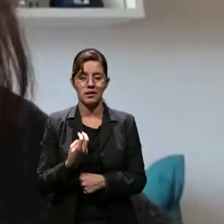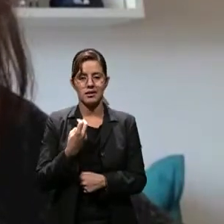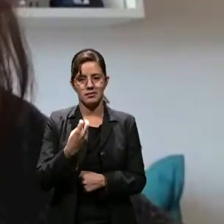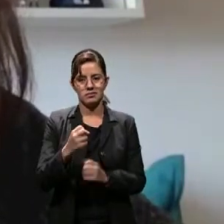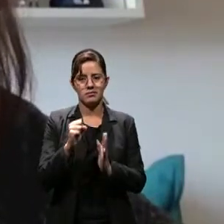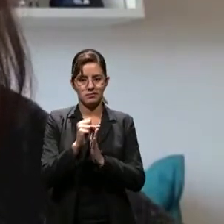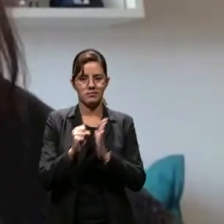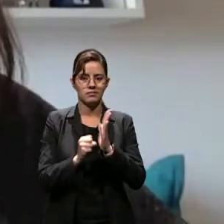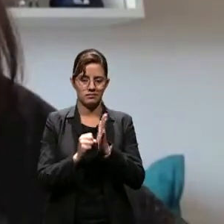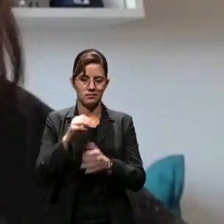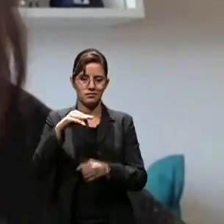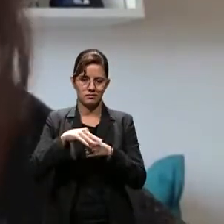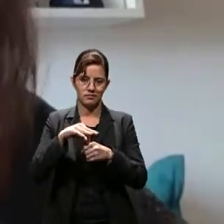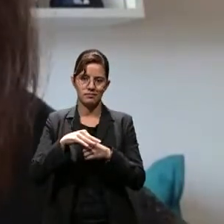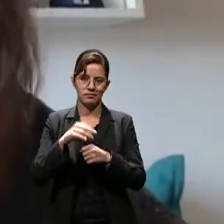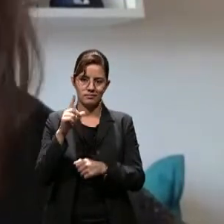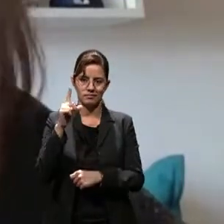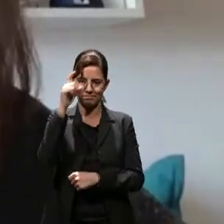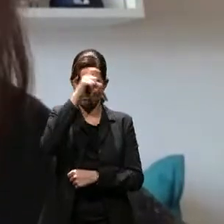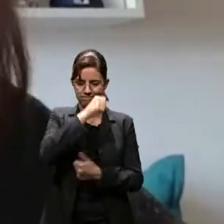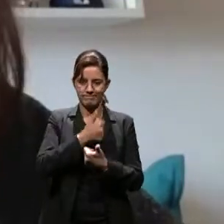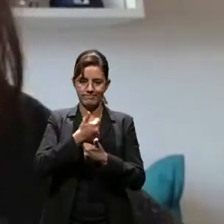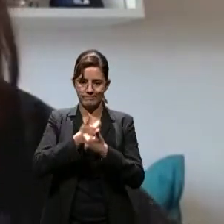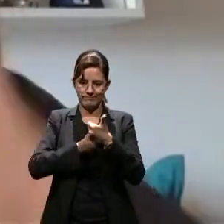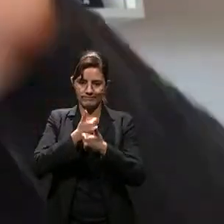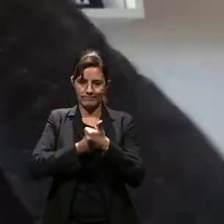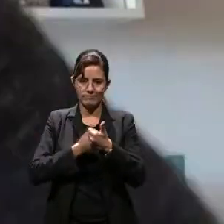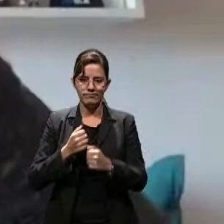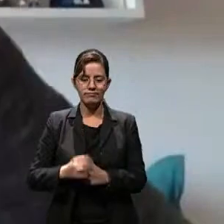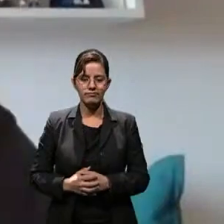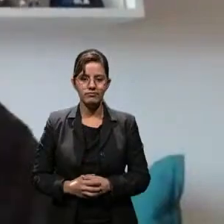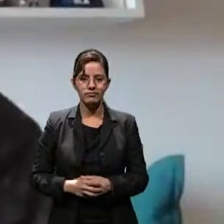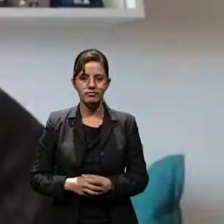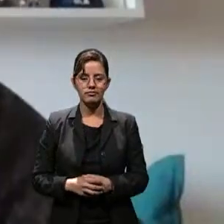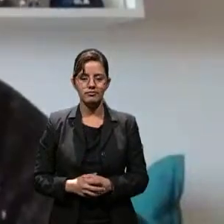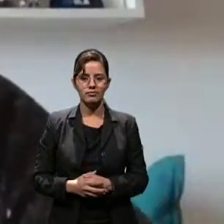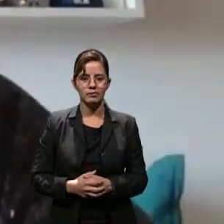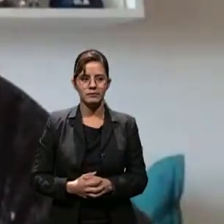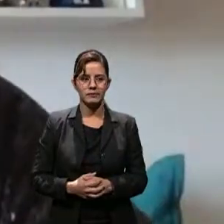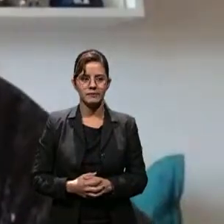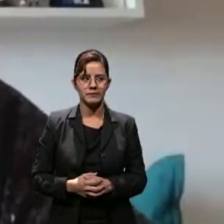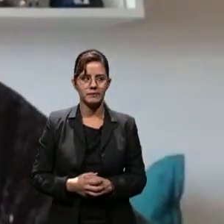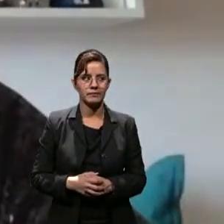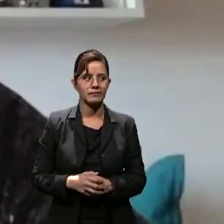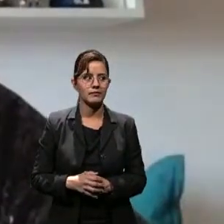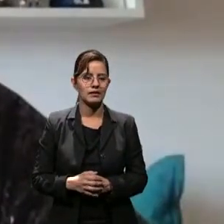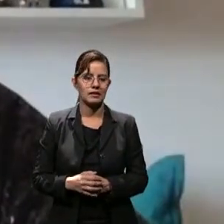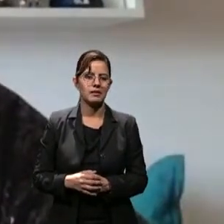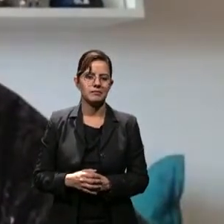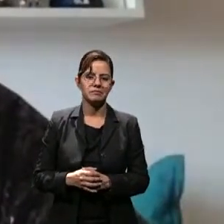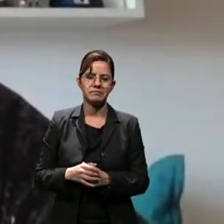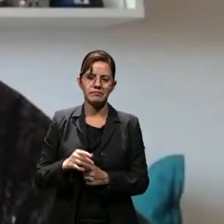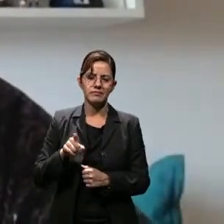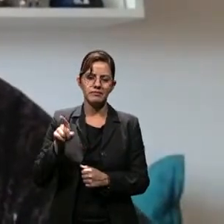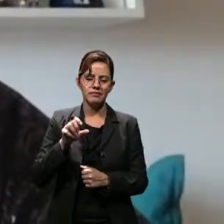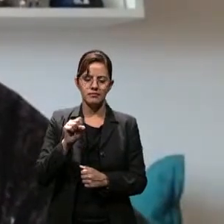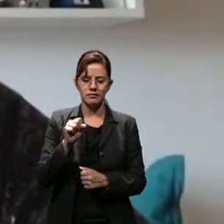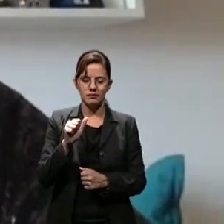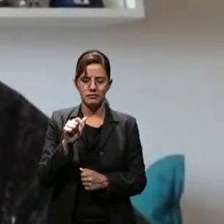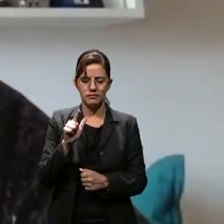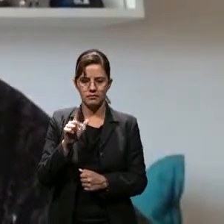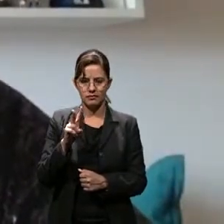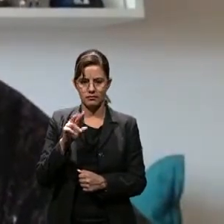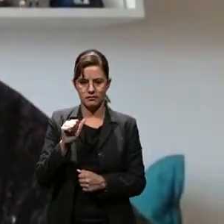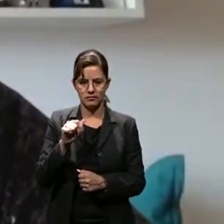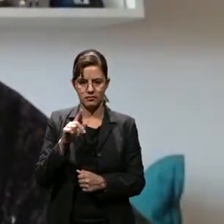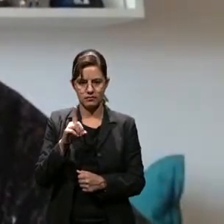in these electoral systems, in which, like Salvador was saying,